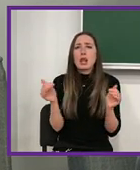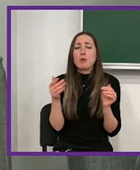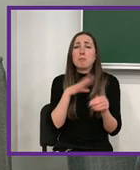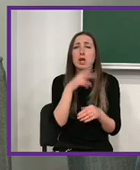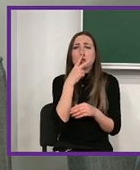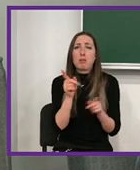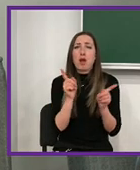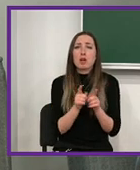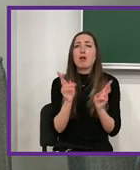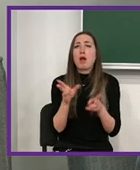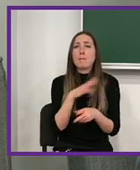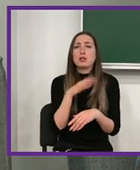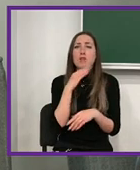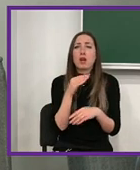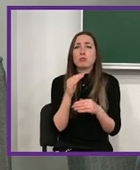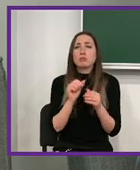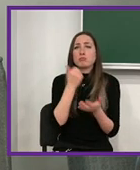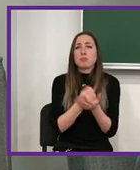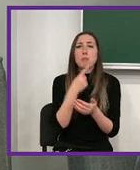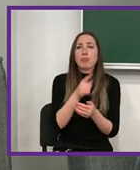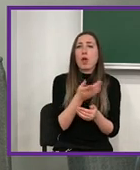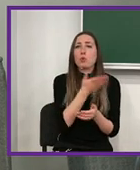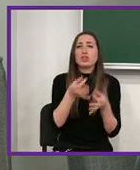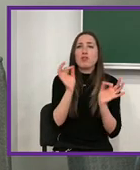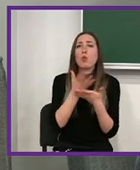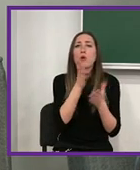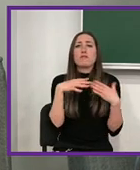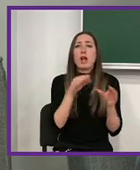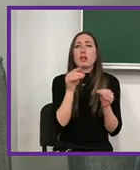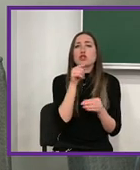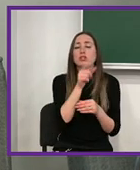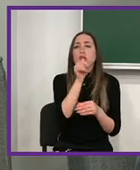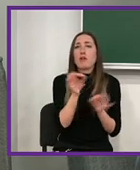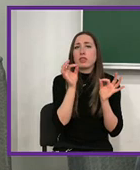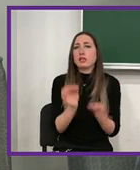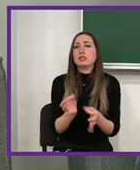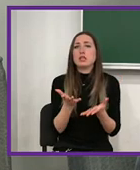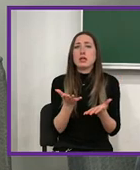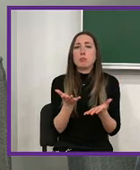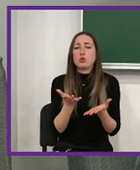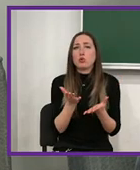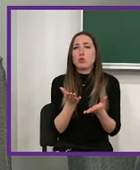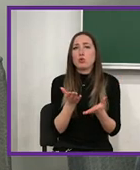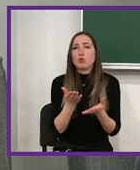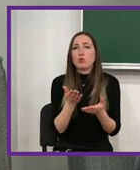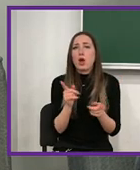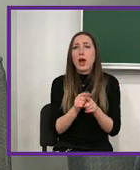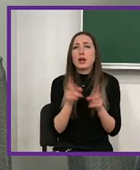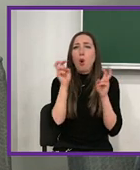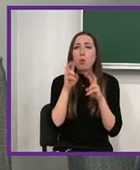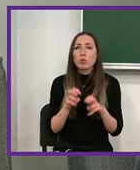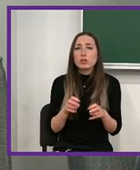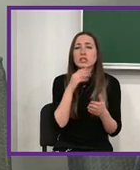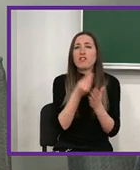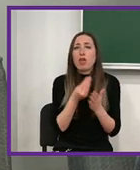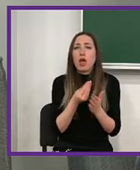we do human rights impact assessments, for example, in what countries should we prioritize looking at suppliers and supply